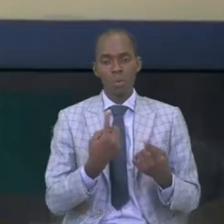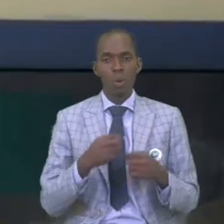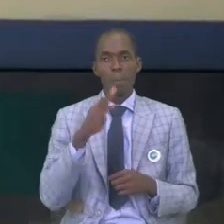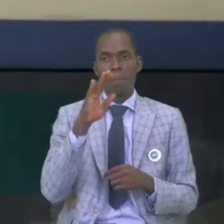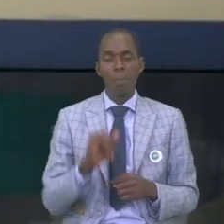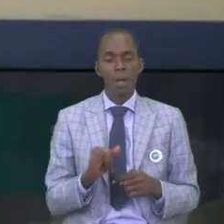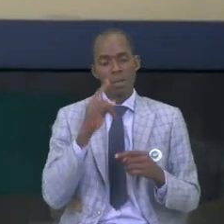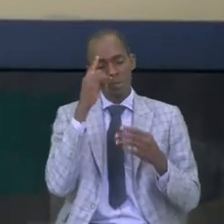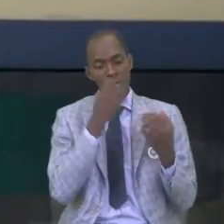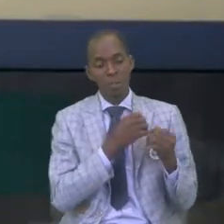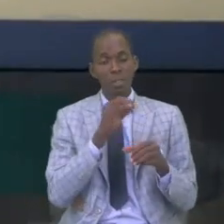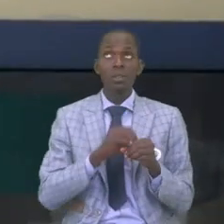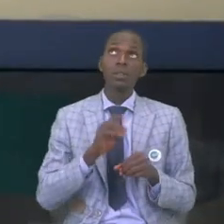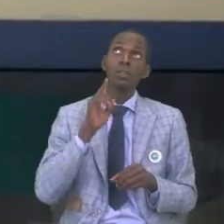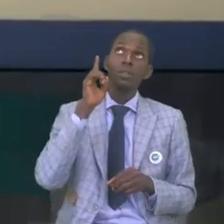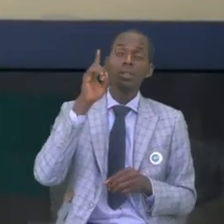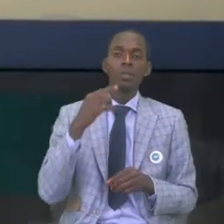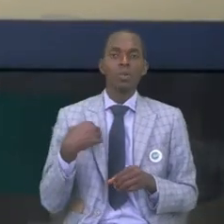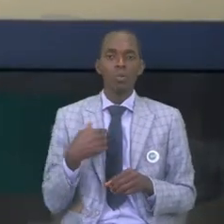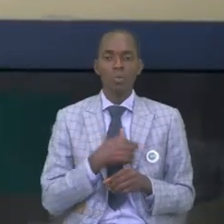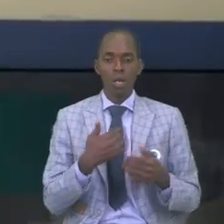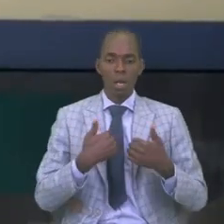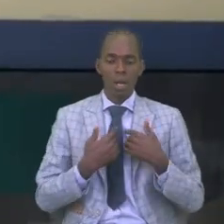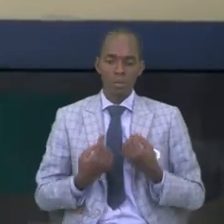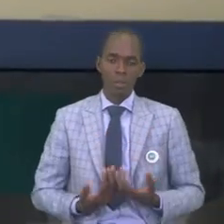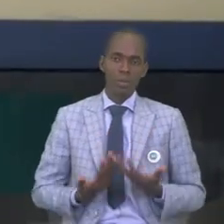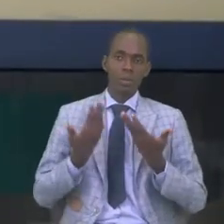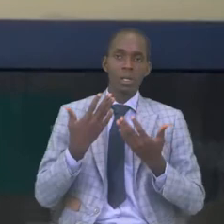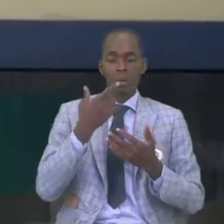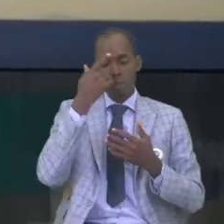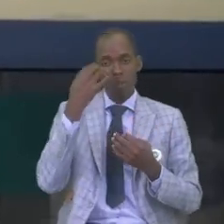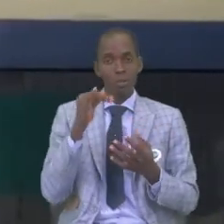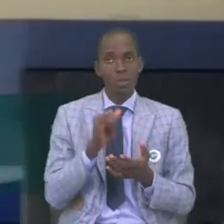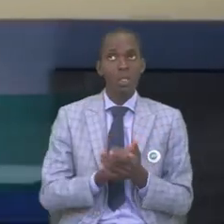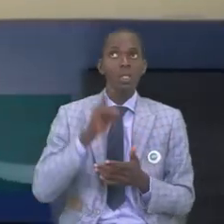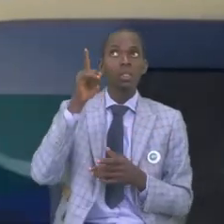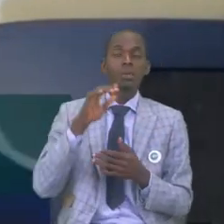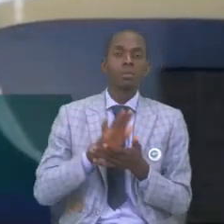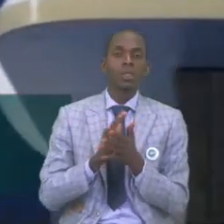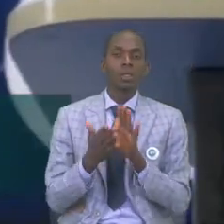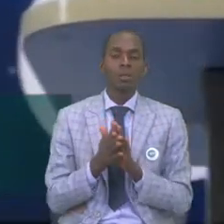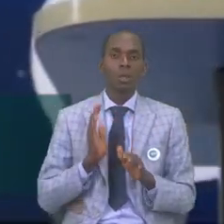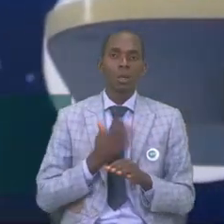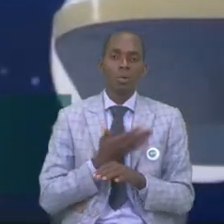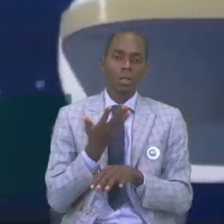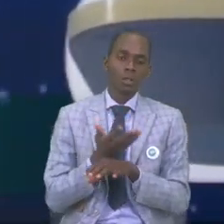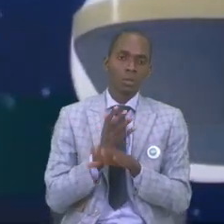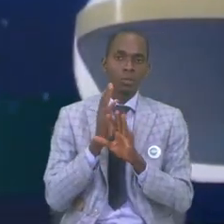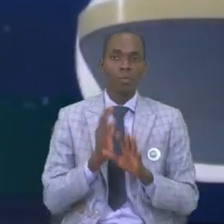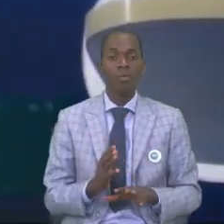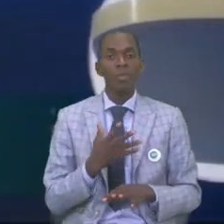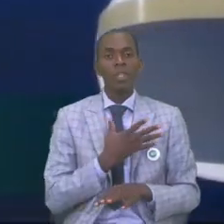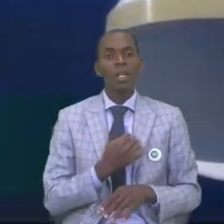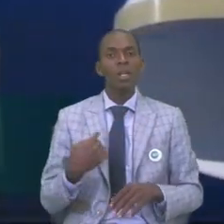and we have the atonement. And because of that, he becomes our advocate. He becomes our attorney. And when